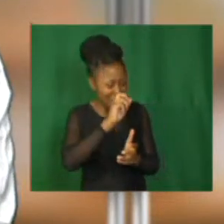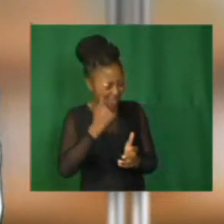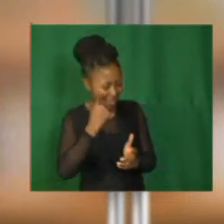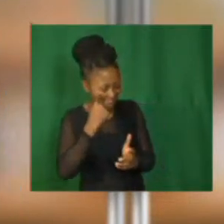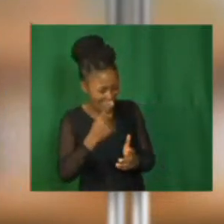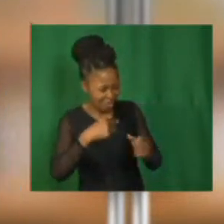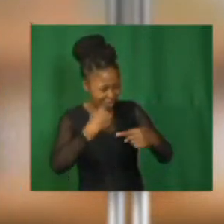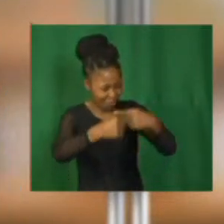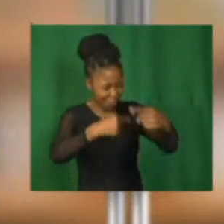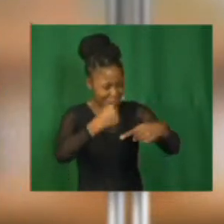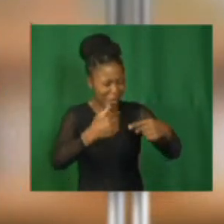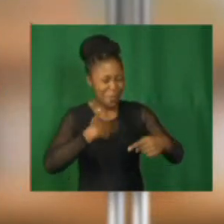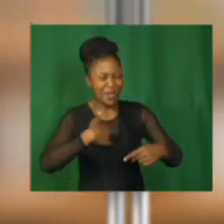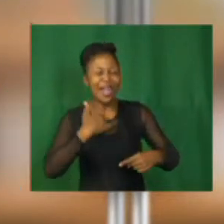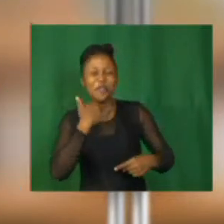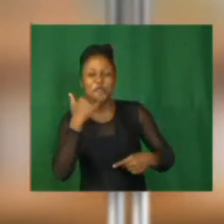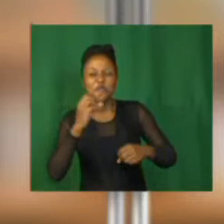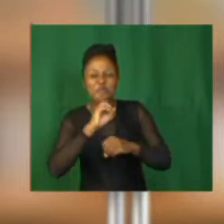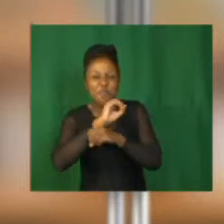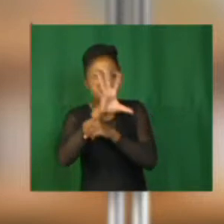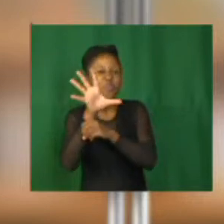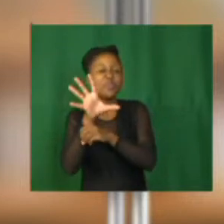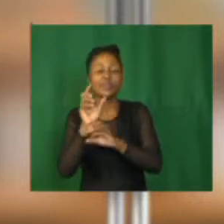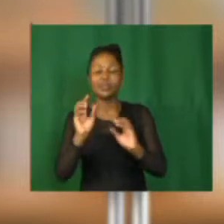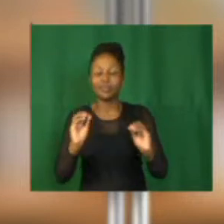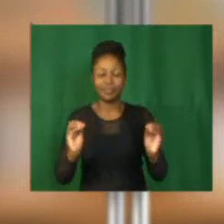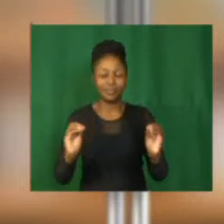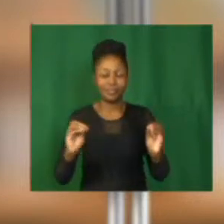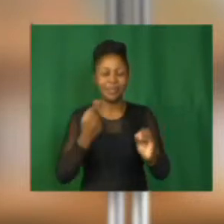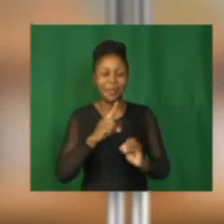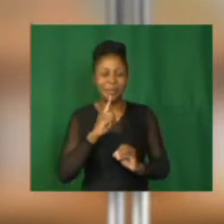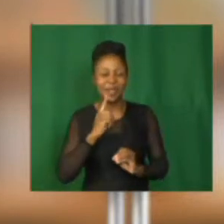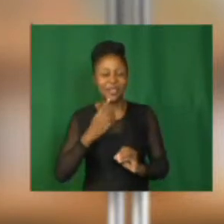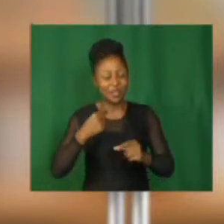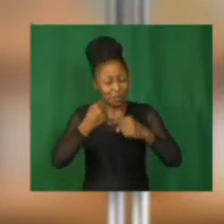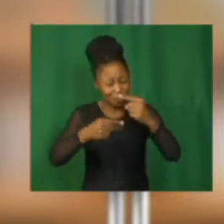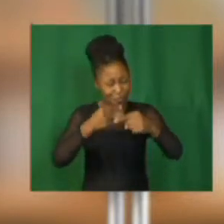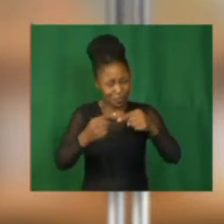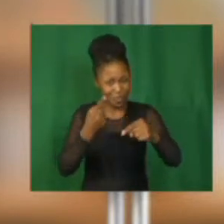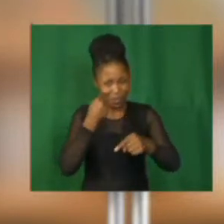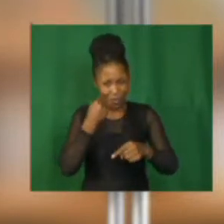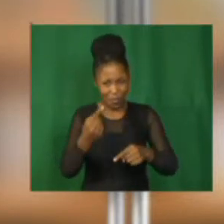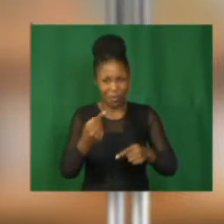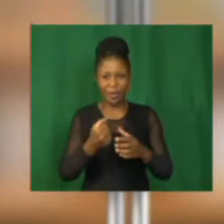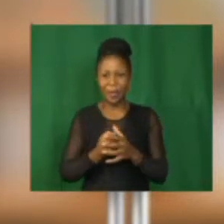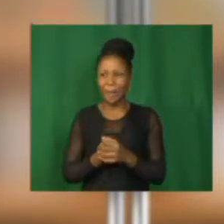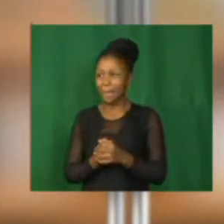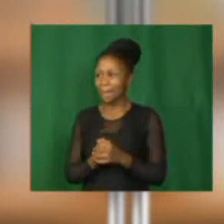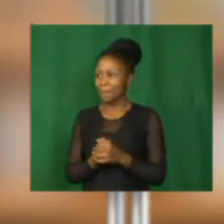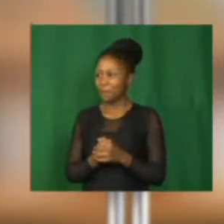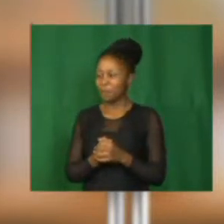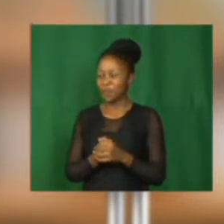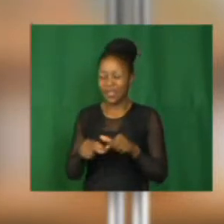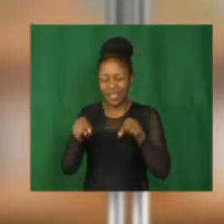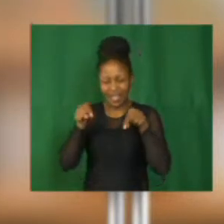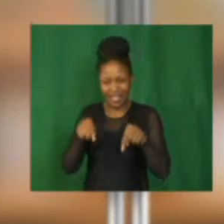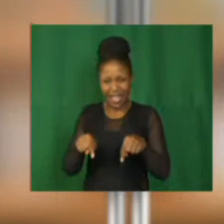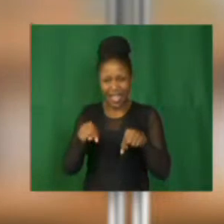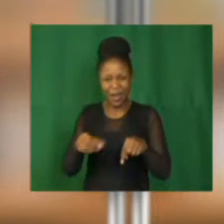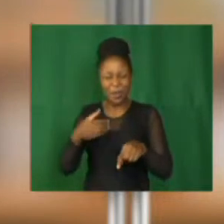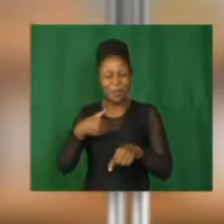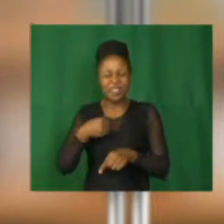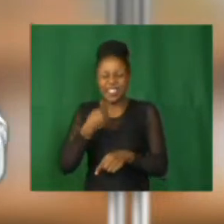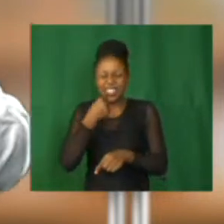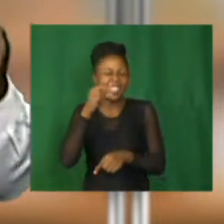want to expose what I'm going to be doing today. All right. Okay. So as I have just already talked about the